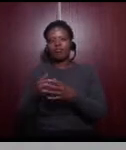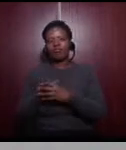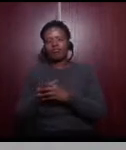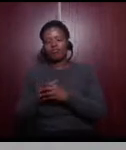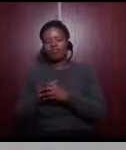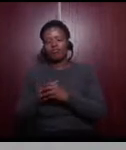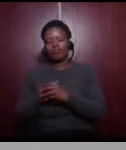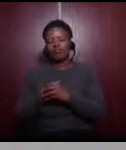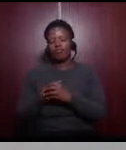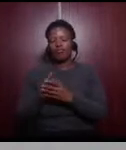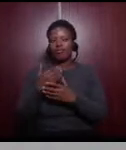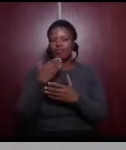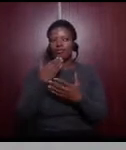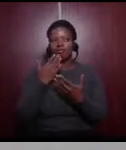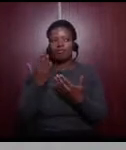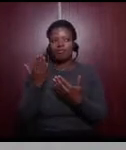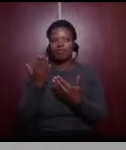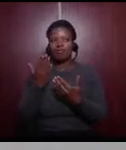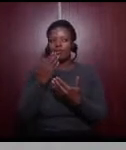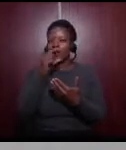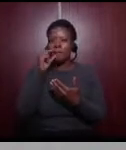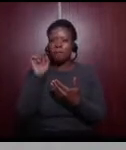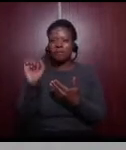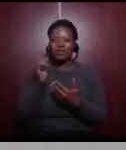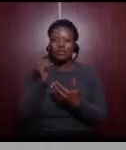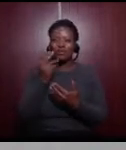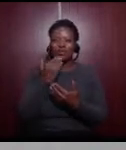what's your name?